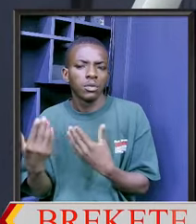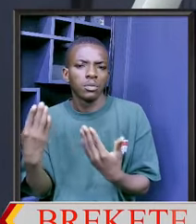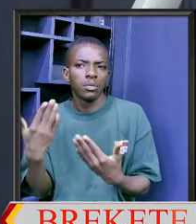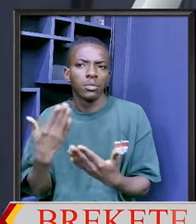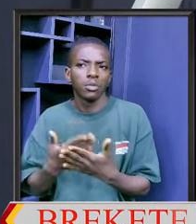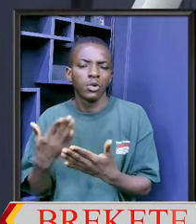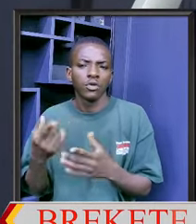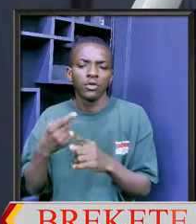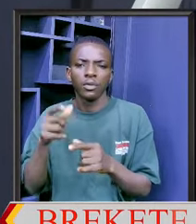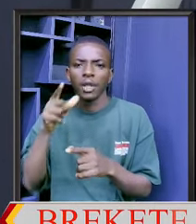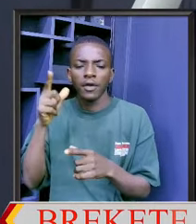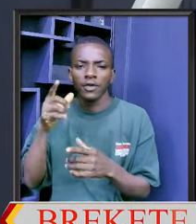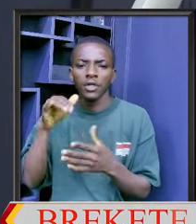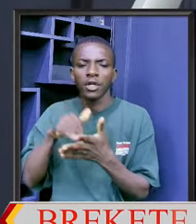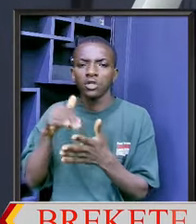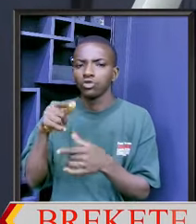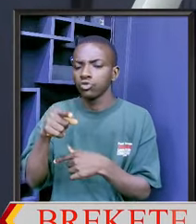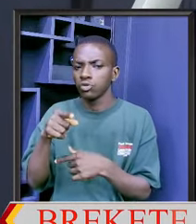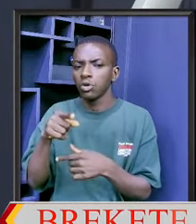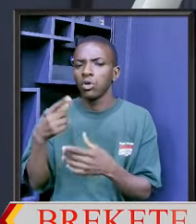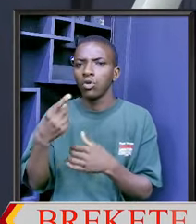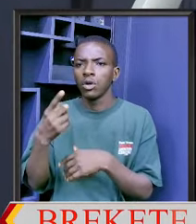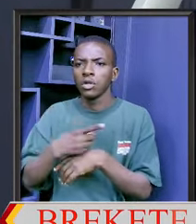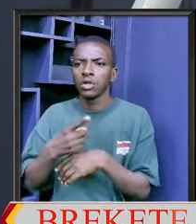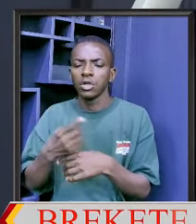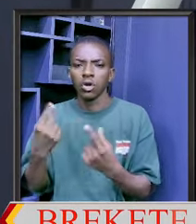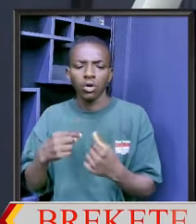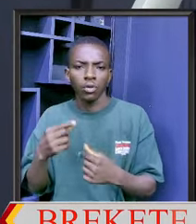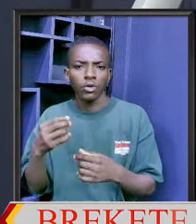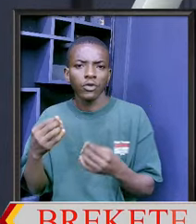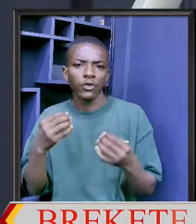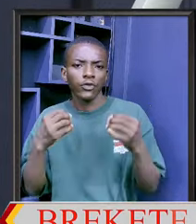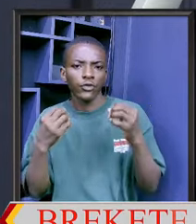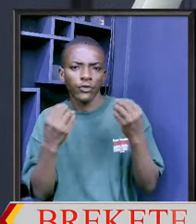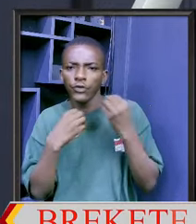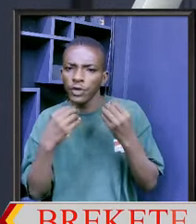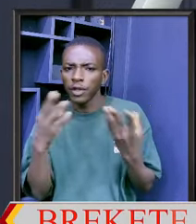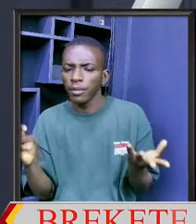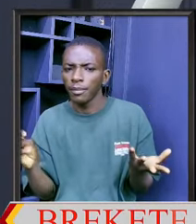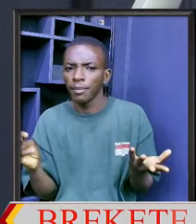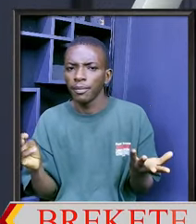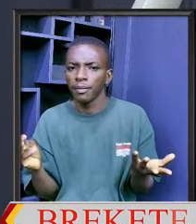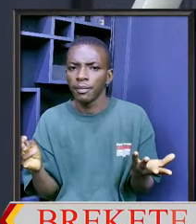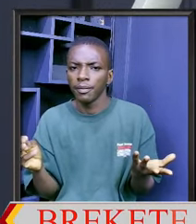From laughing at you, people where they laugh at you, one day they go come, you go feed them.